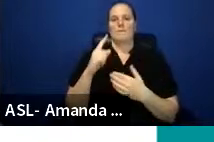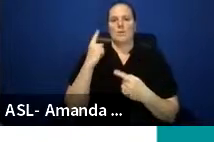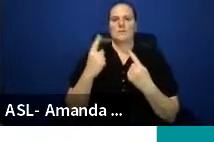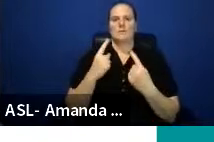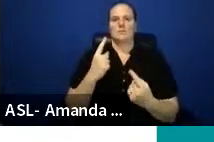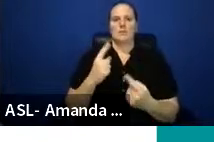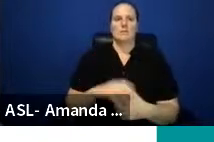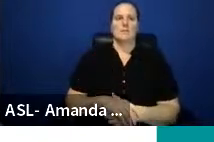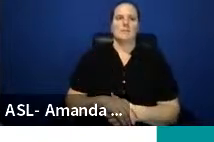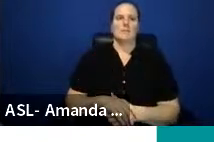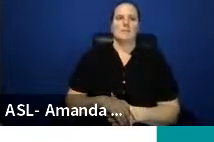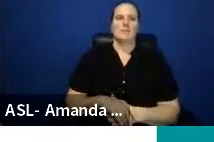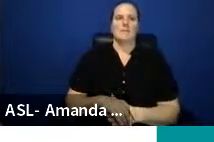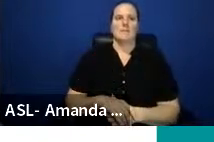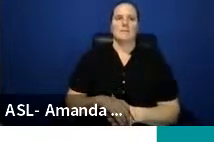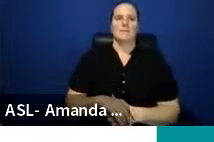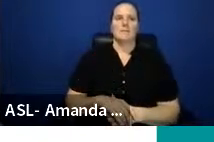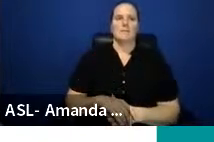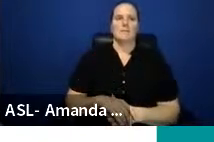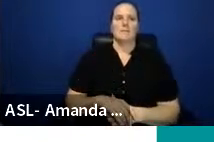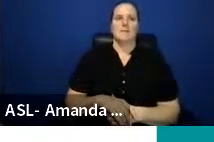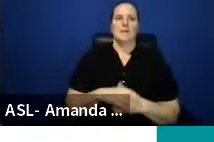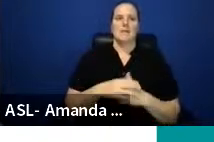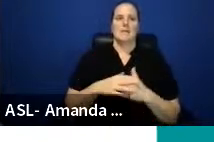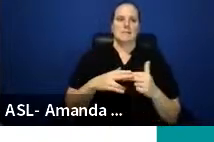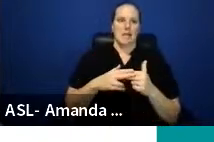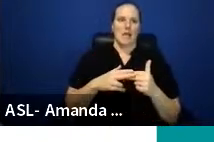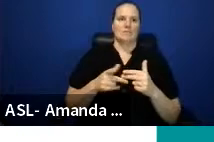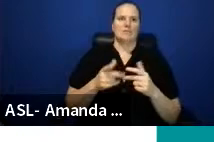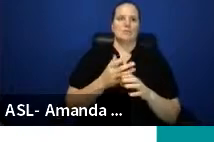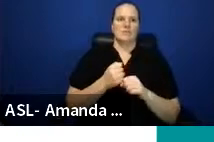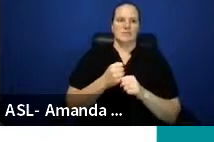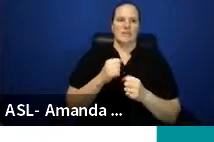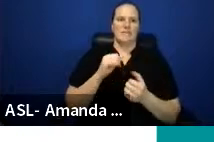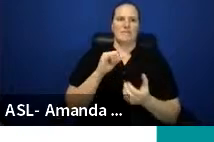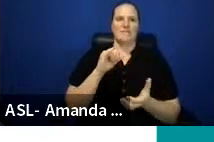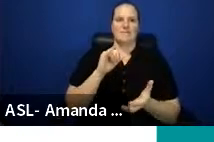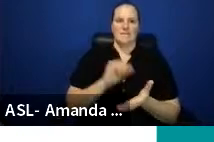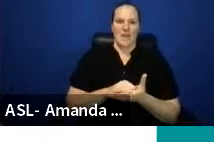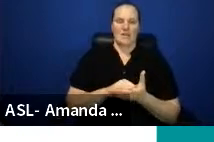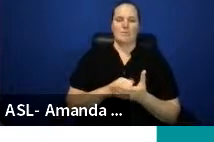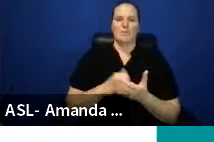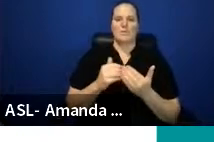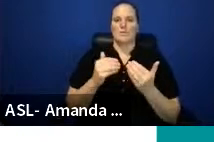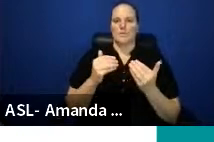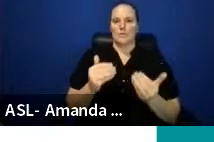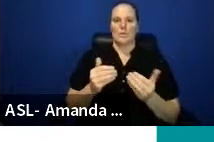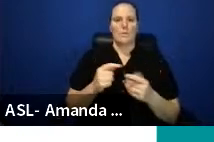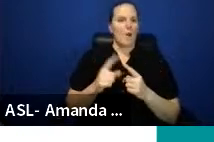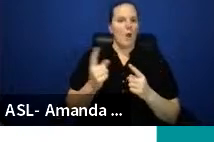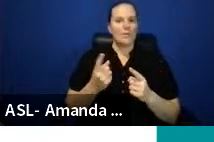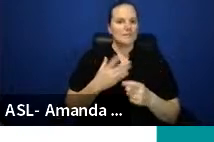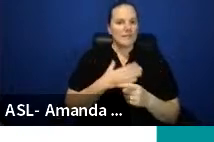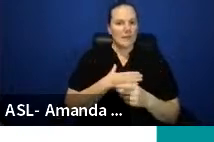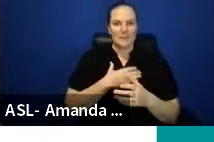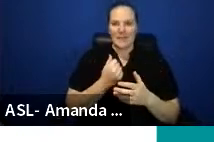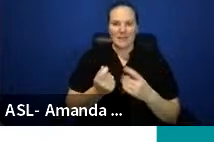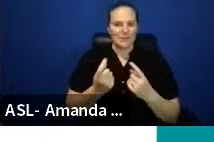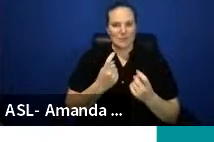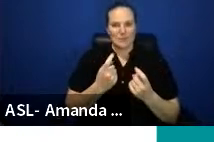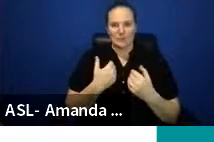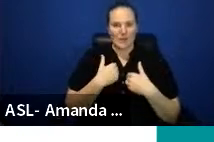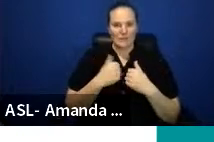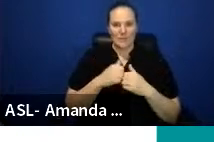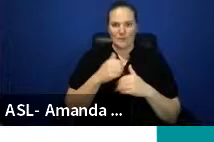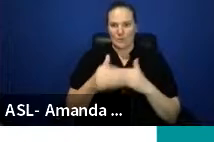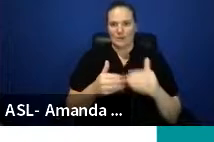consideration. These slides you all have received these, and so I'm going to move through this, but we are always happy to take any questions you have about the